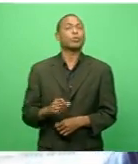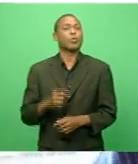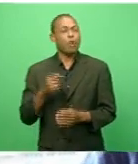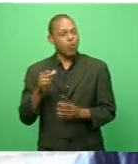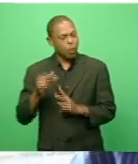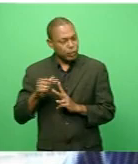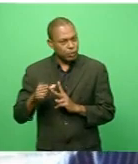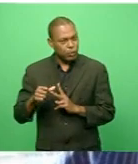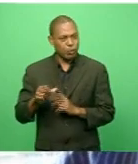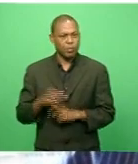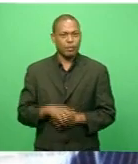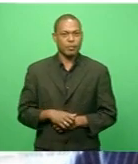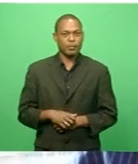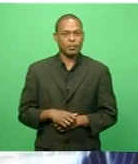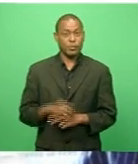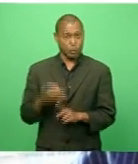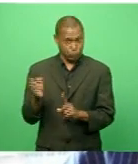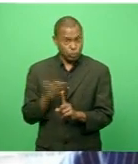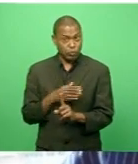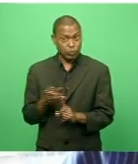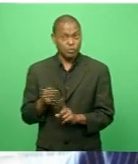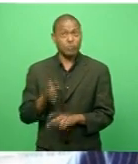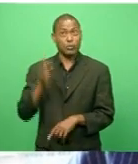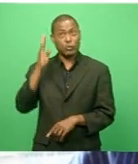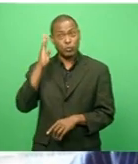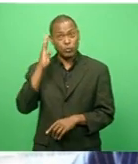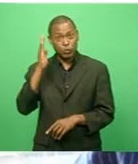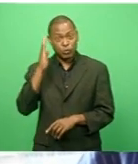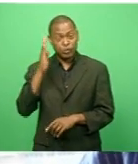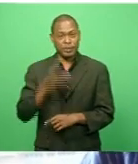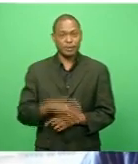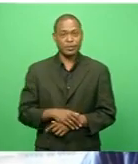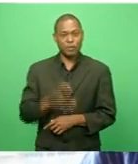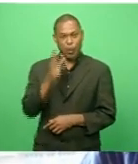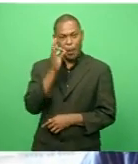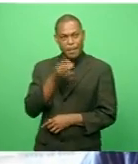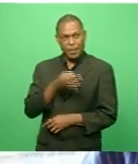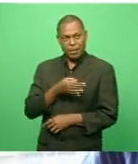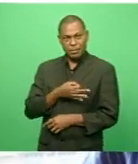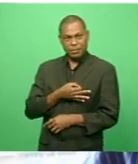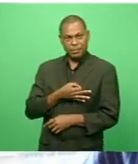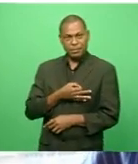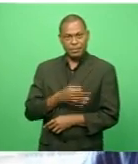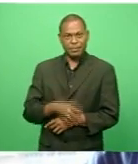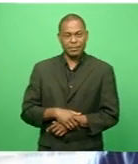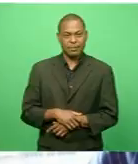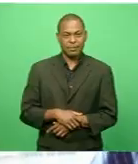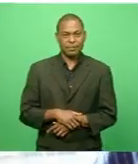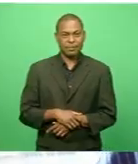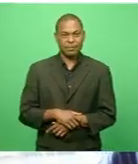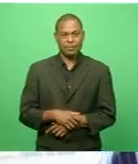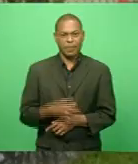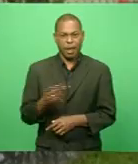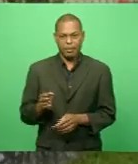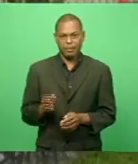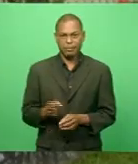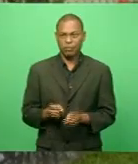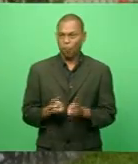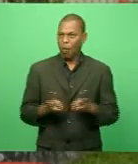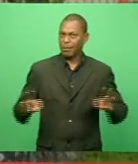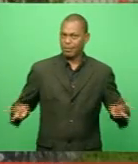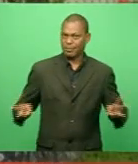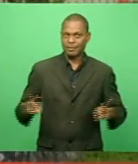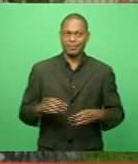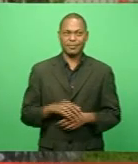children in schools, and therefore we need to have a wider and objective focus. A